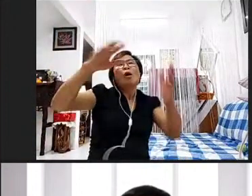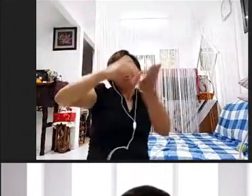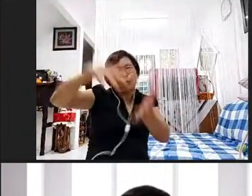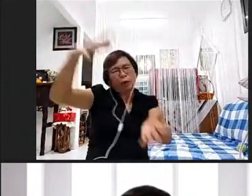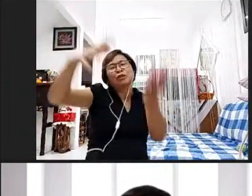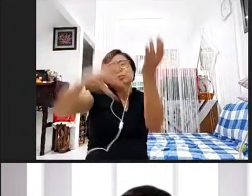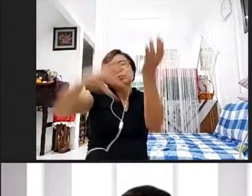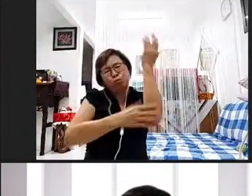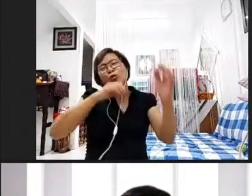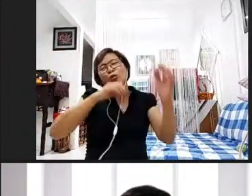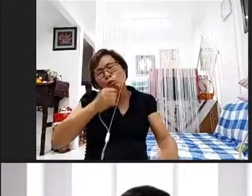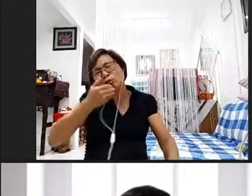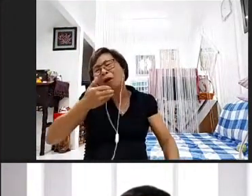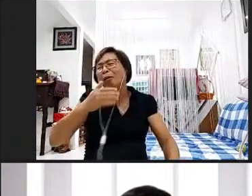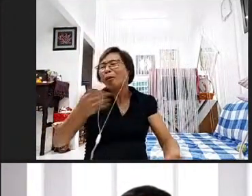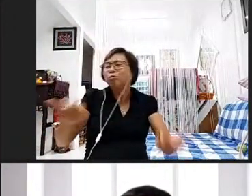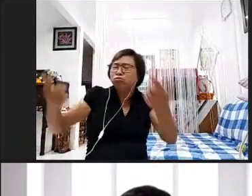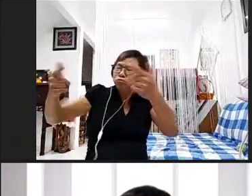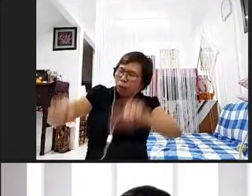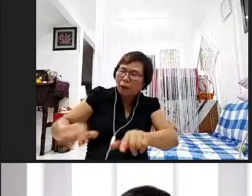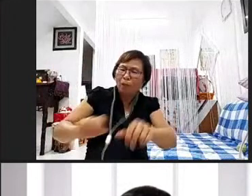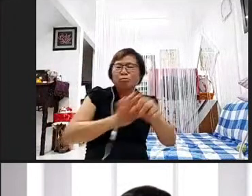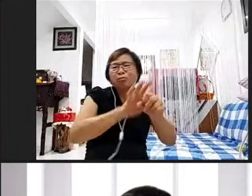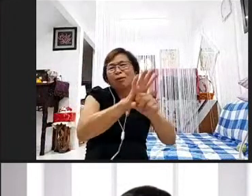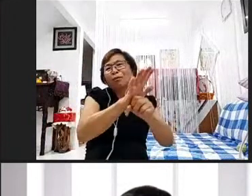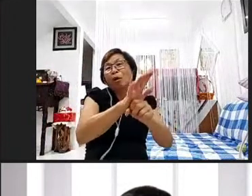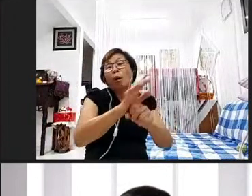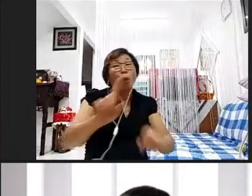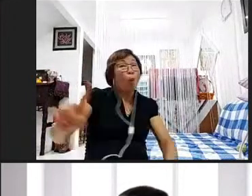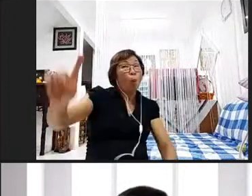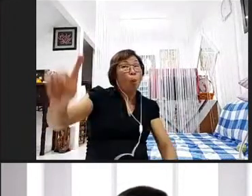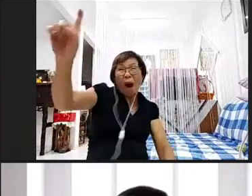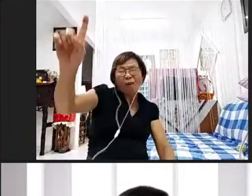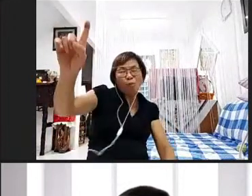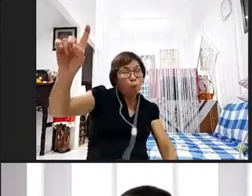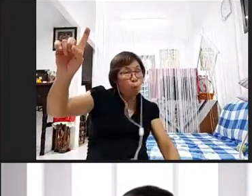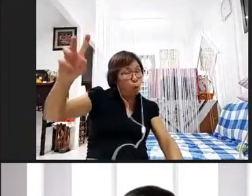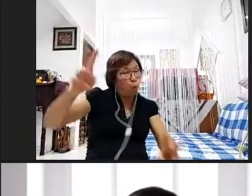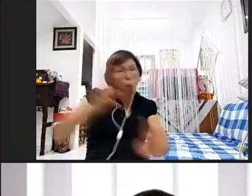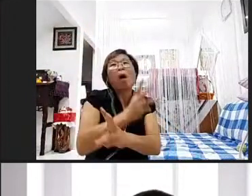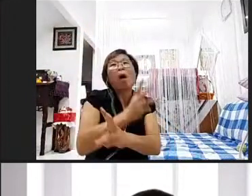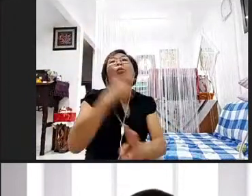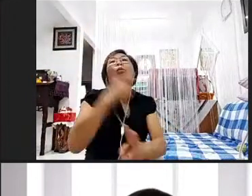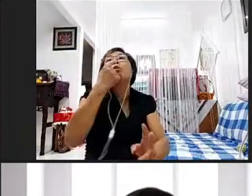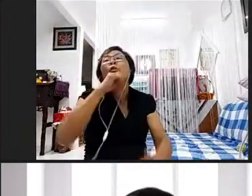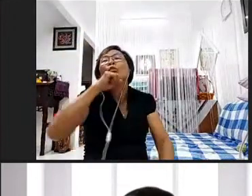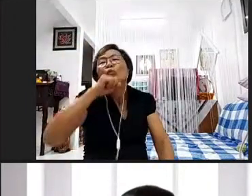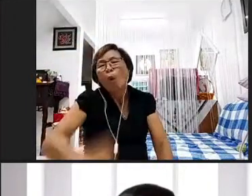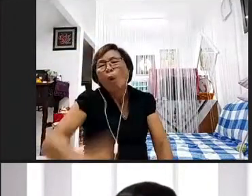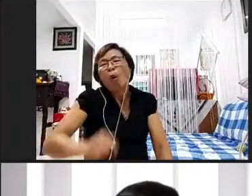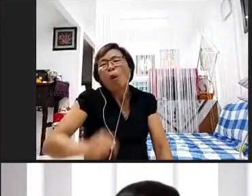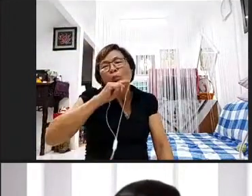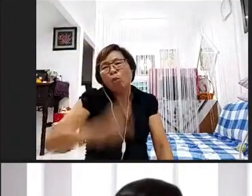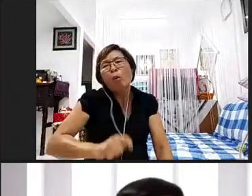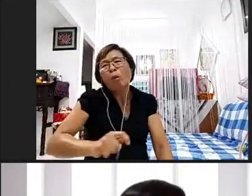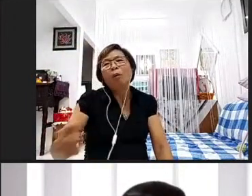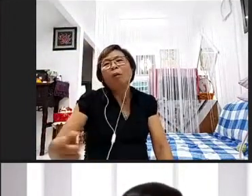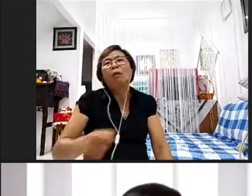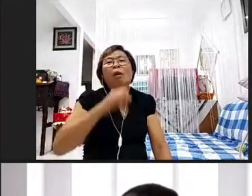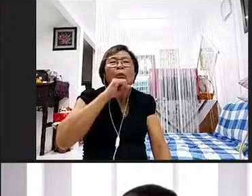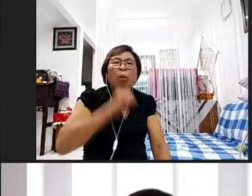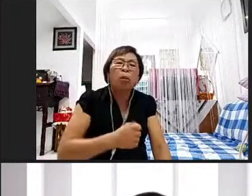and young. But the one that were most impacted are the elderly, especially the elderly who are